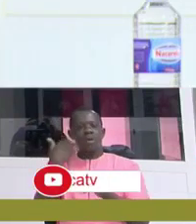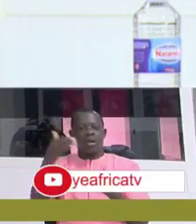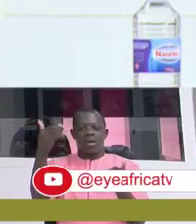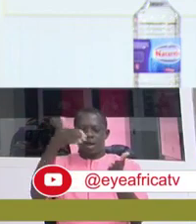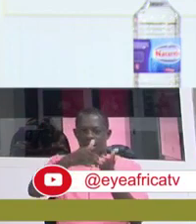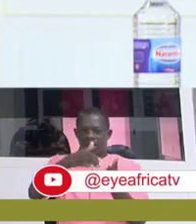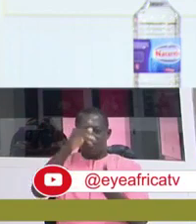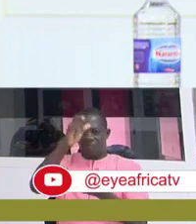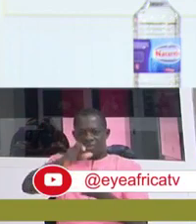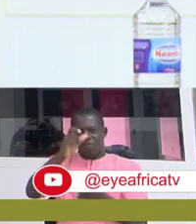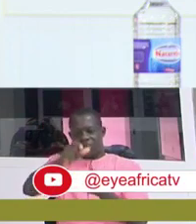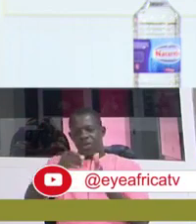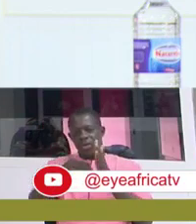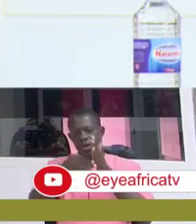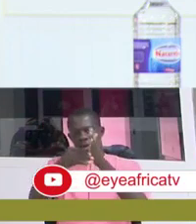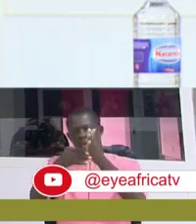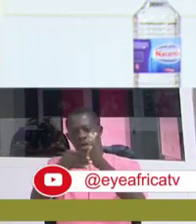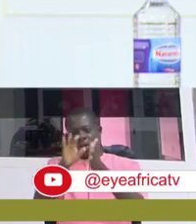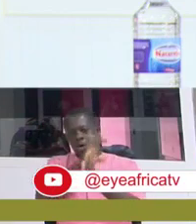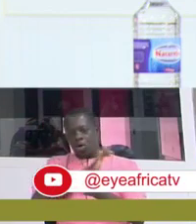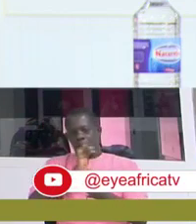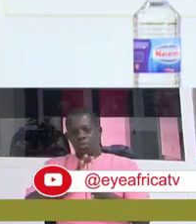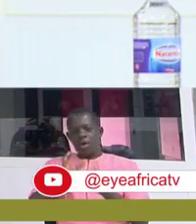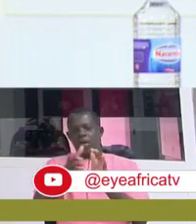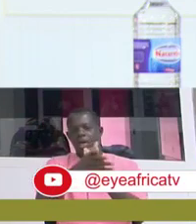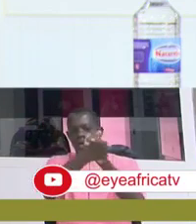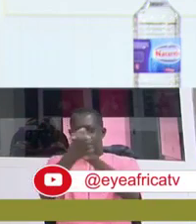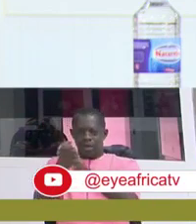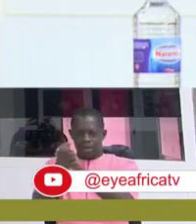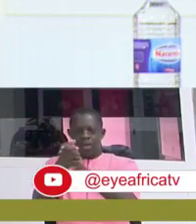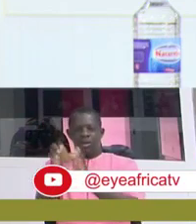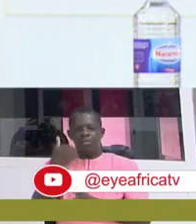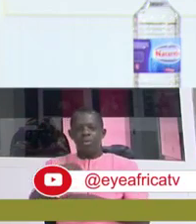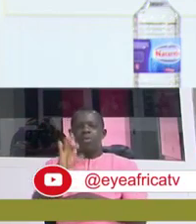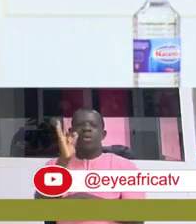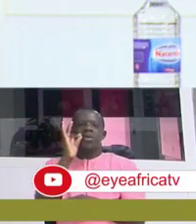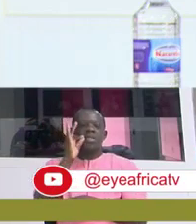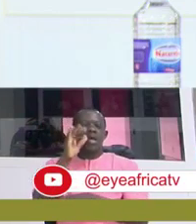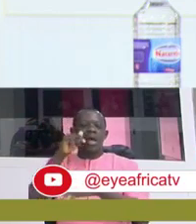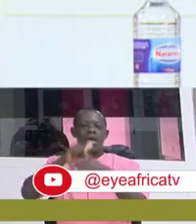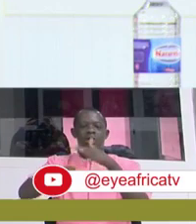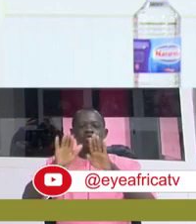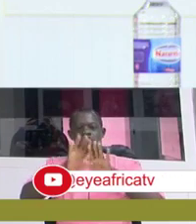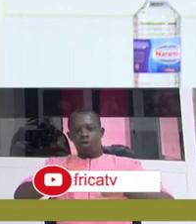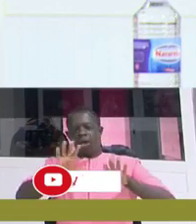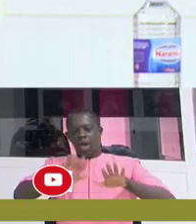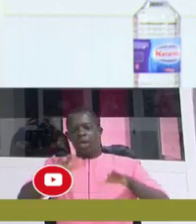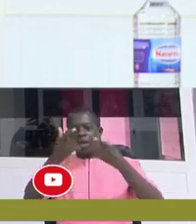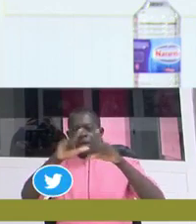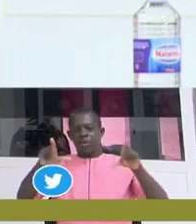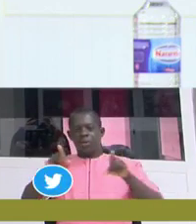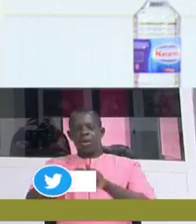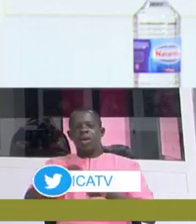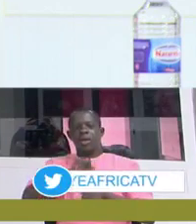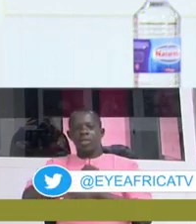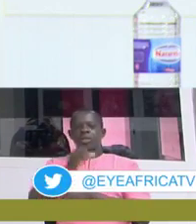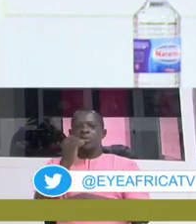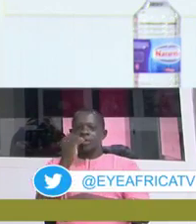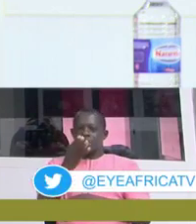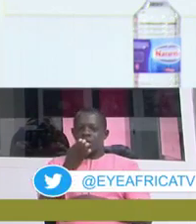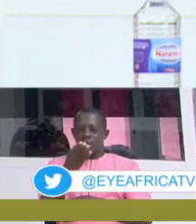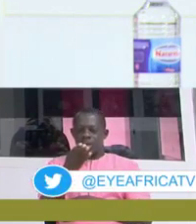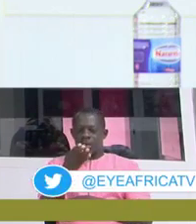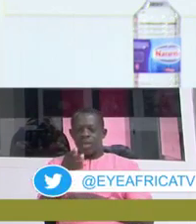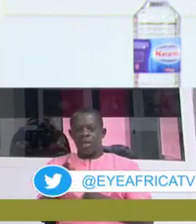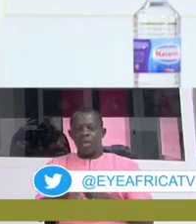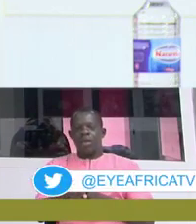there, Wakontondiroke. I greeted. Yenjo jola kamala. They responded back to me in jola. Mkwe ko. I said to them. Wenje jamu tu